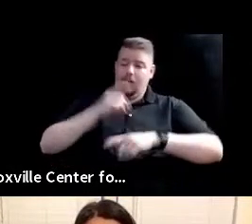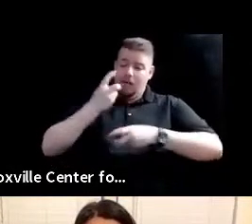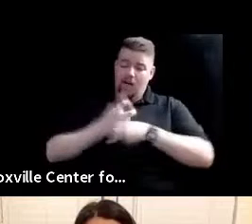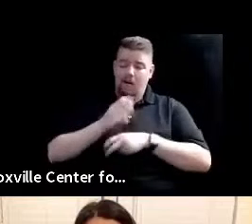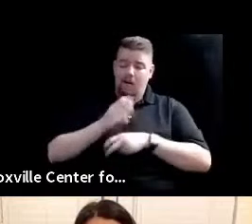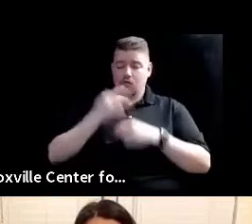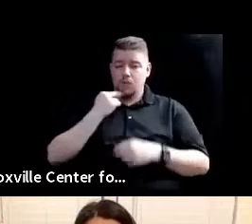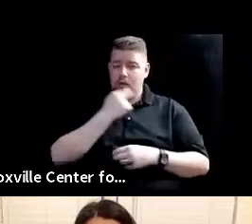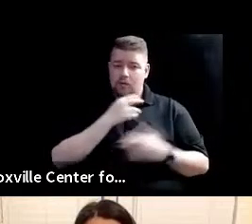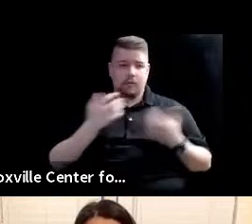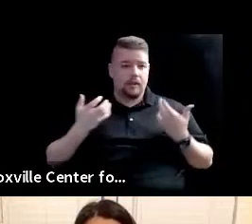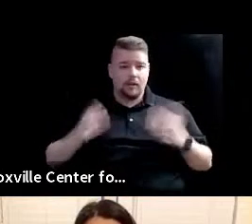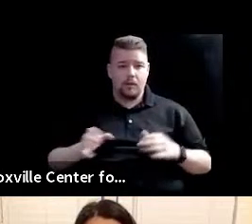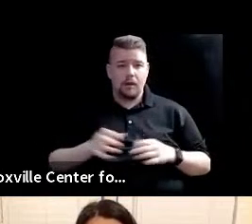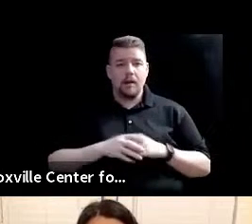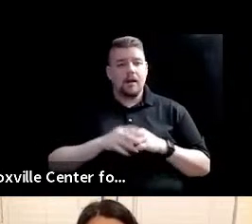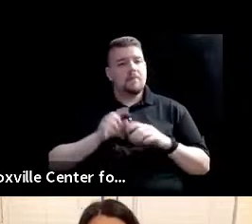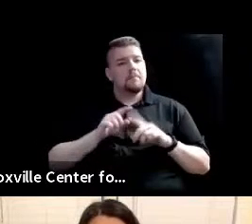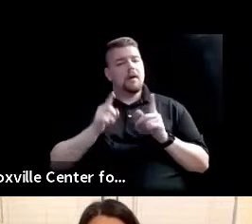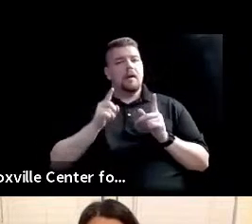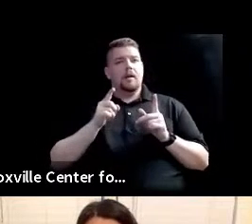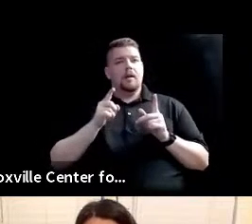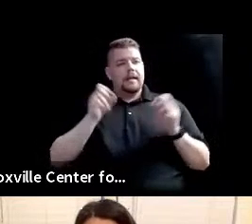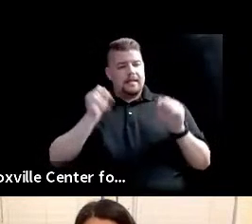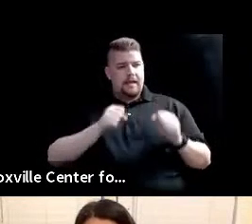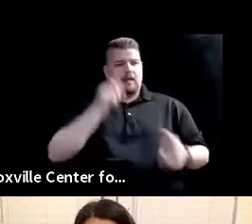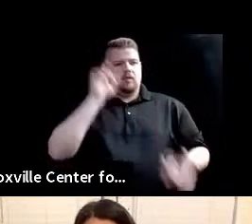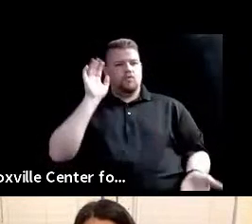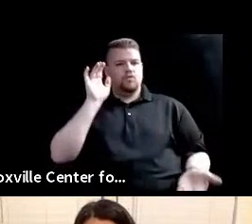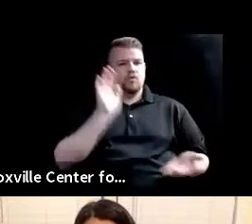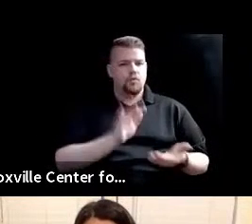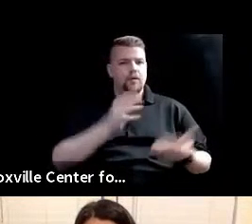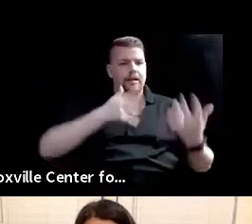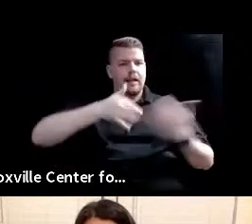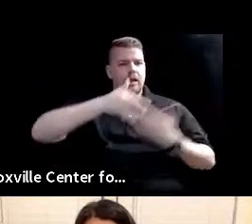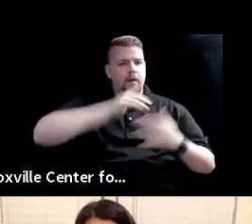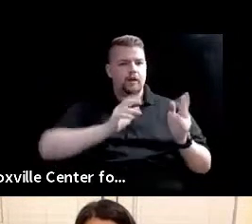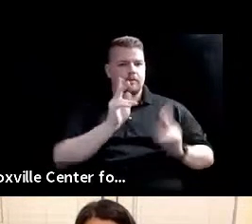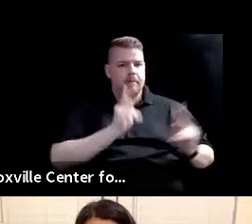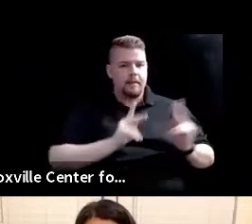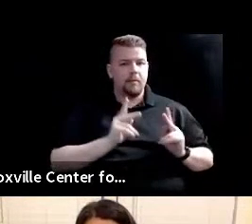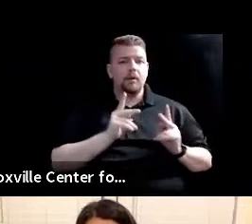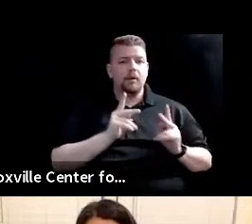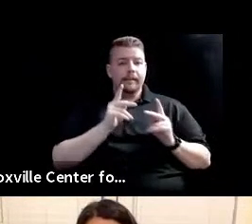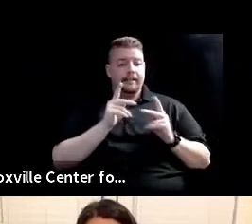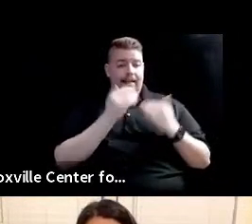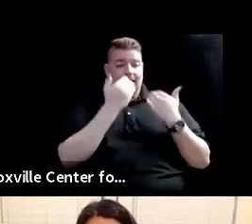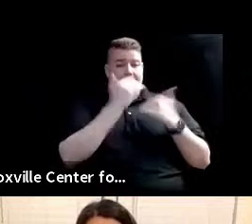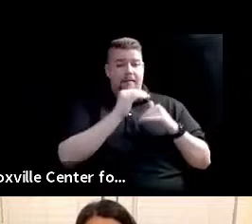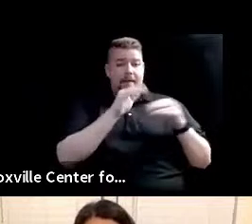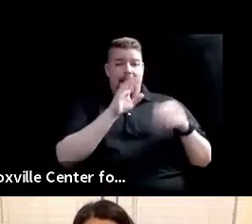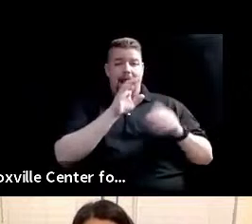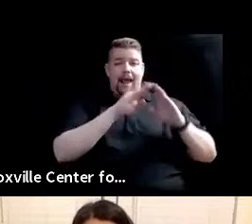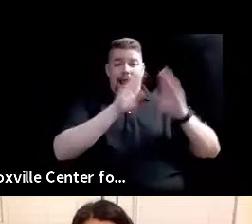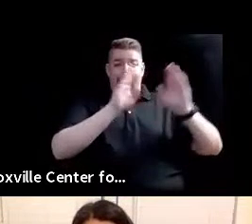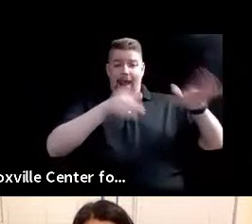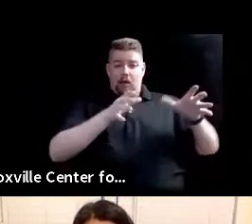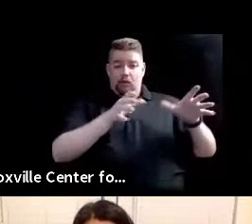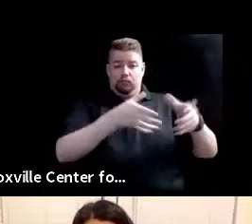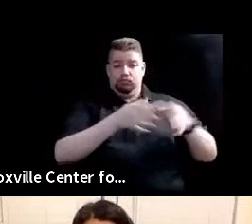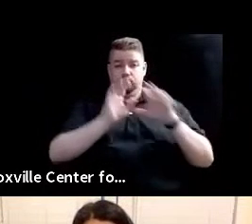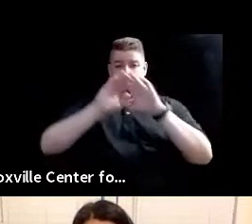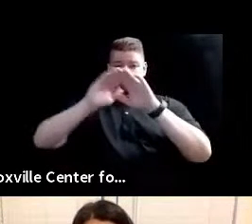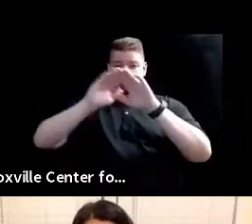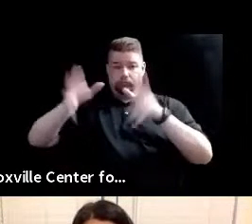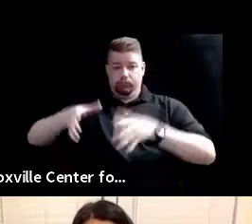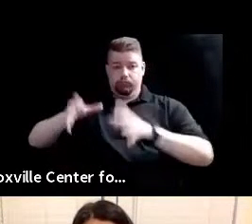restaurants, but try to find ways to diminish those interactions either through household contacts limitations